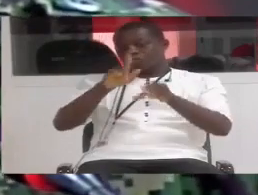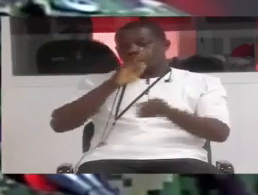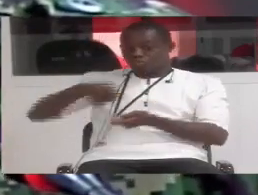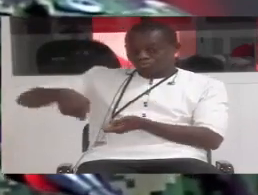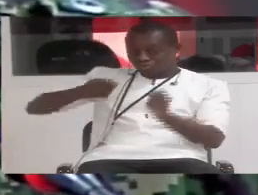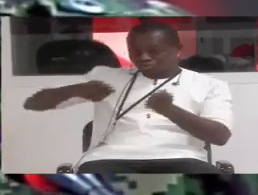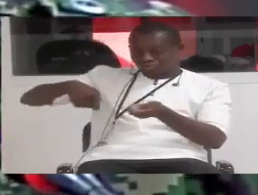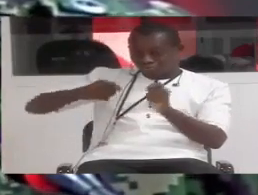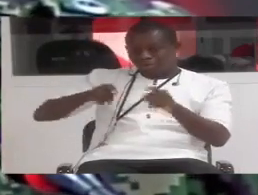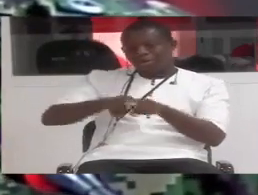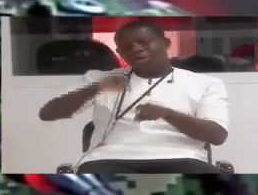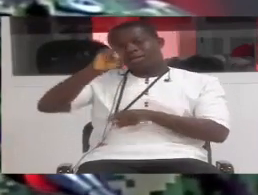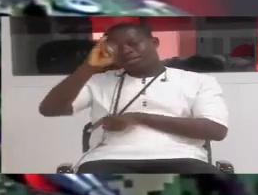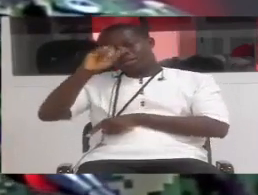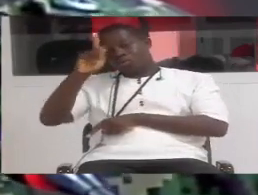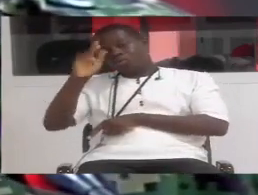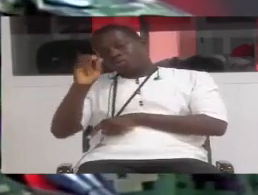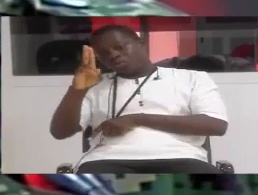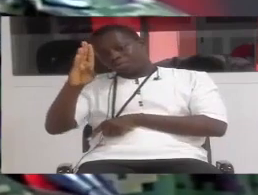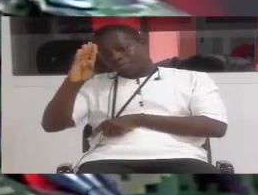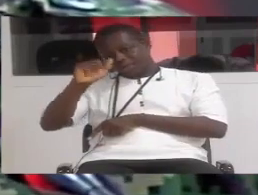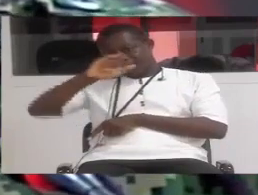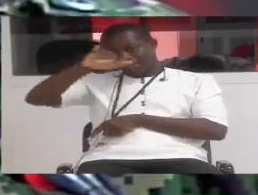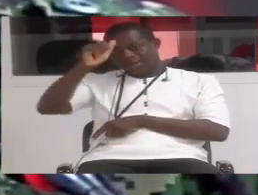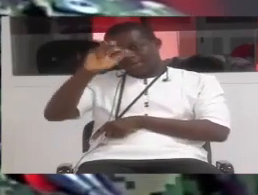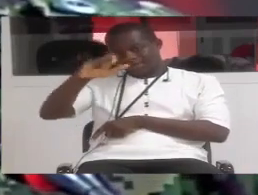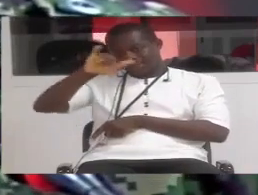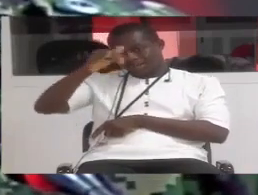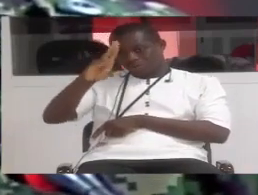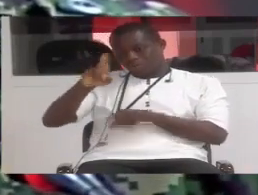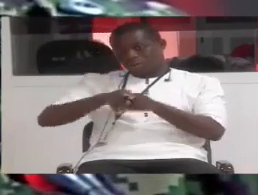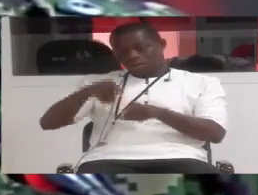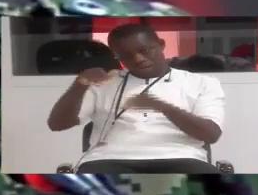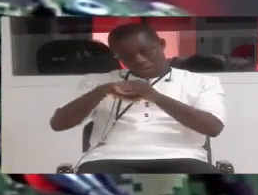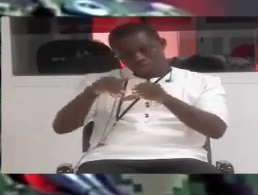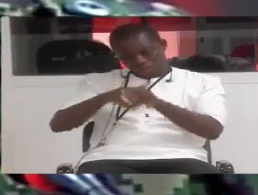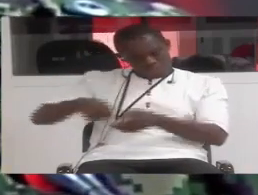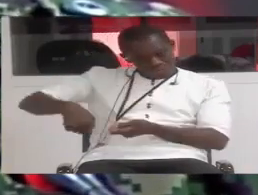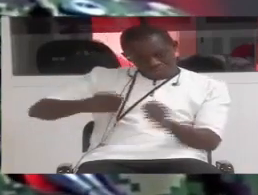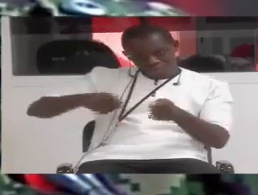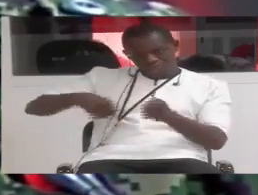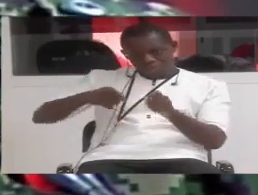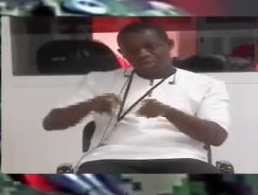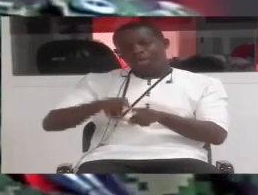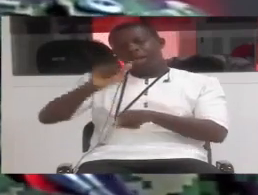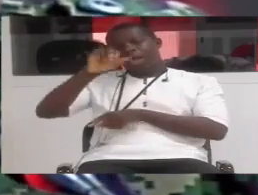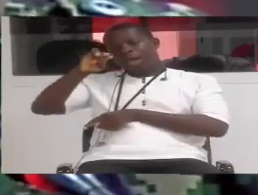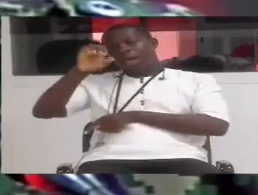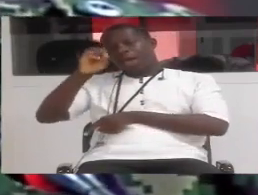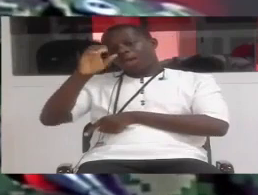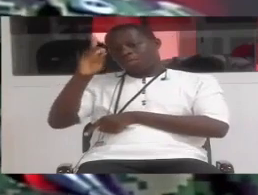Sekou Badiadju bokon na ci gaskati. Sekou Badiadju was also among Amadou Badji bokon na ci gaskati. Amadou Badji was among Sien the